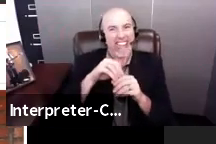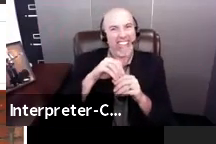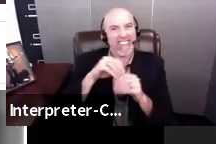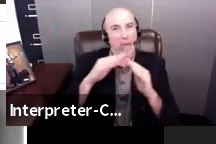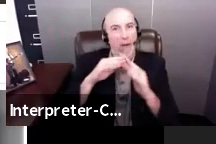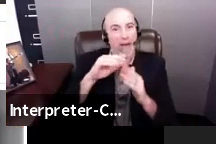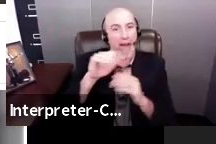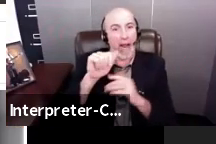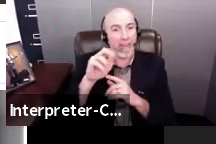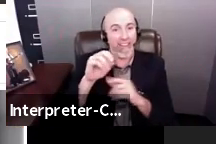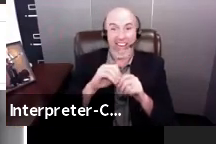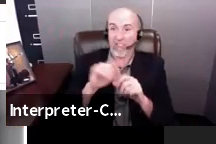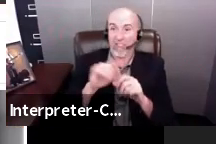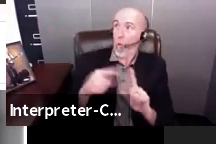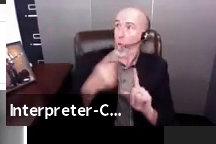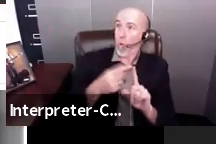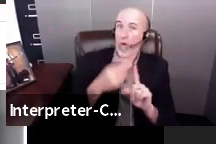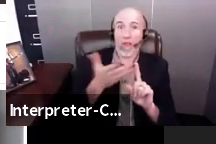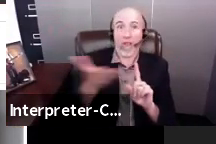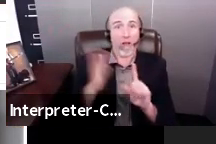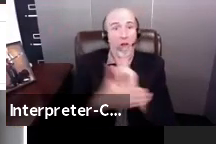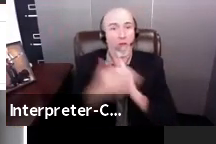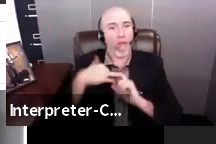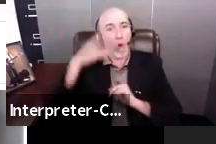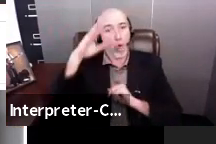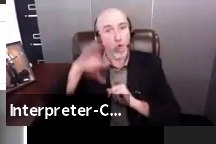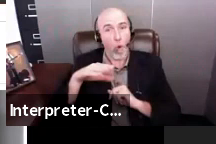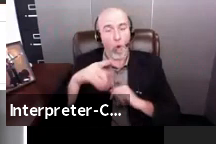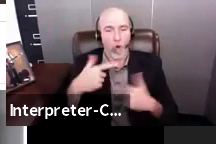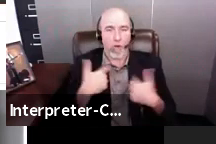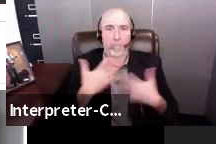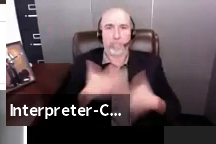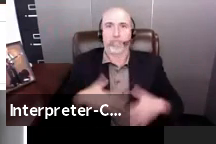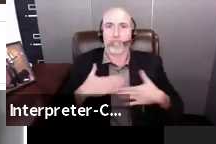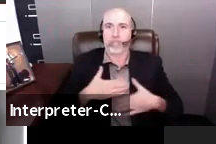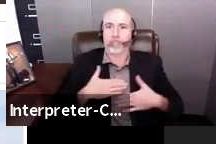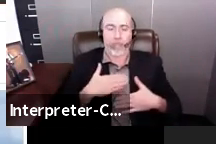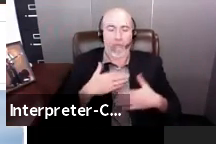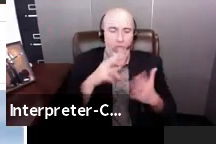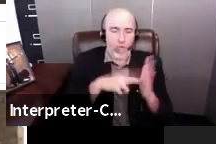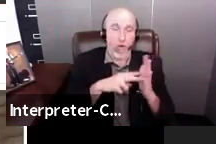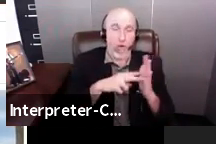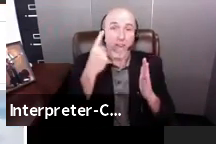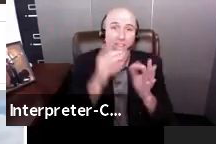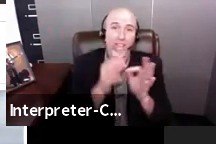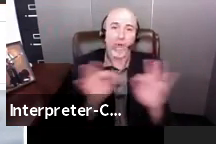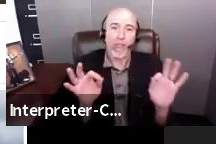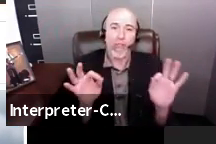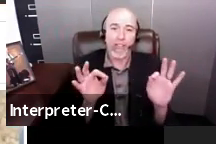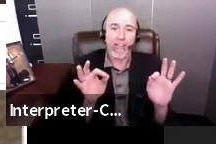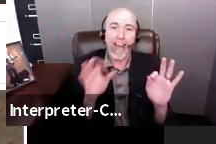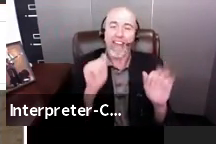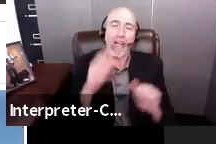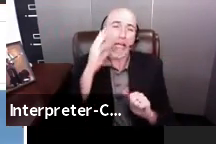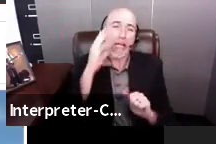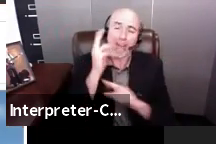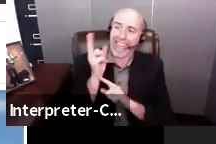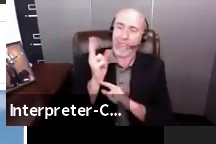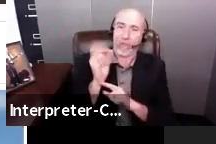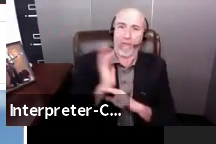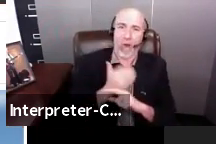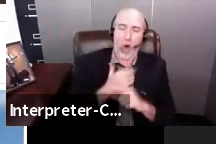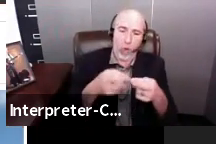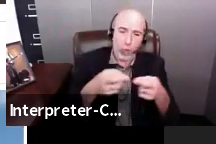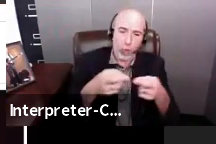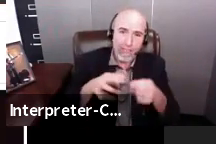around the country know the joy of reading at absolutely no cost. experience the history of our region at